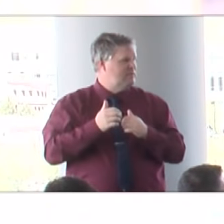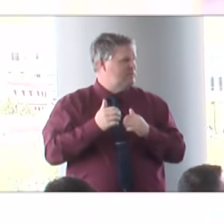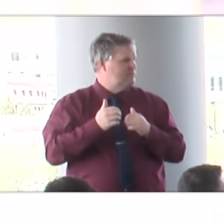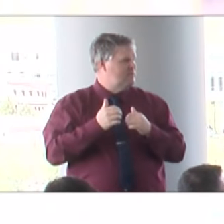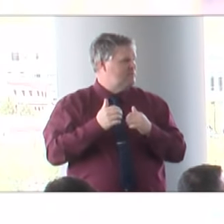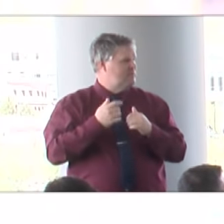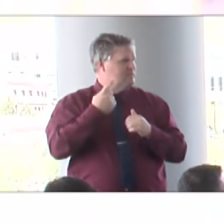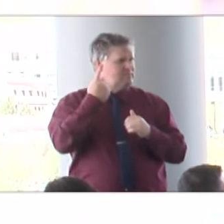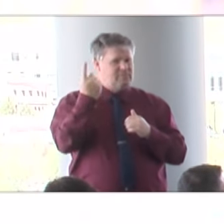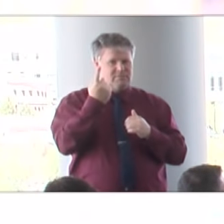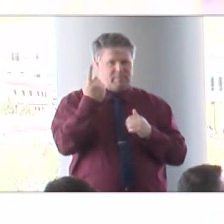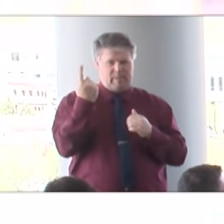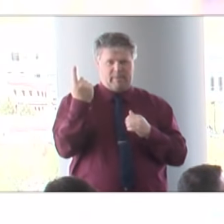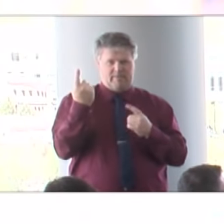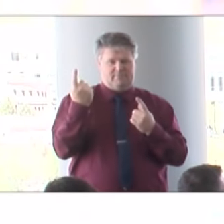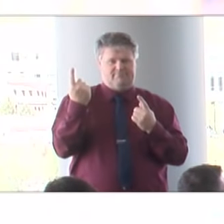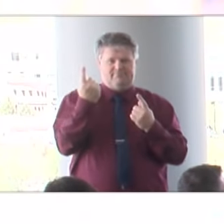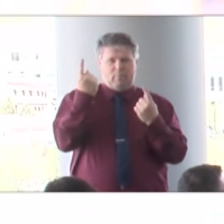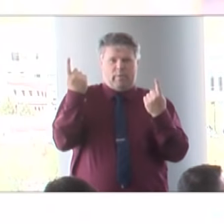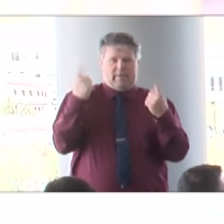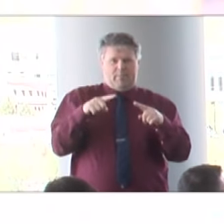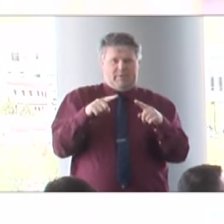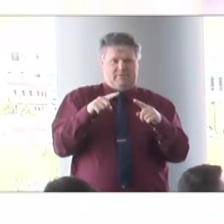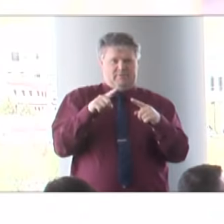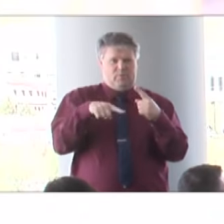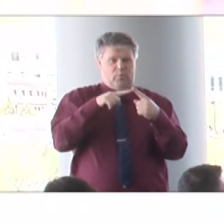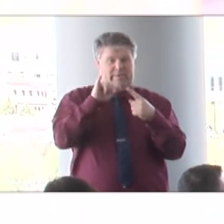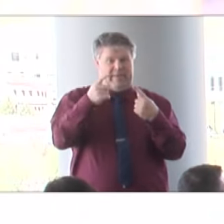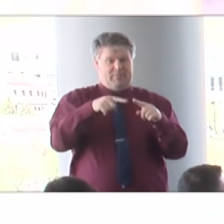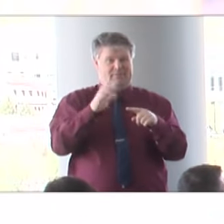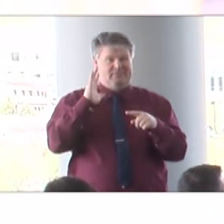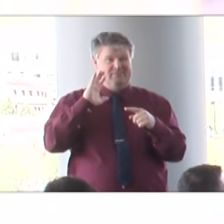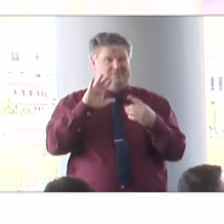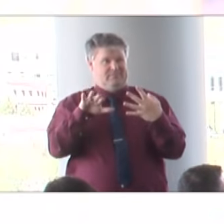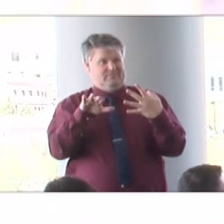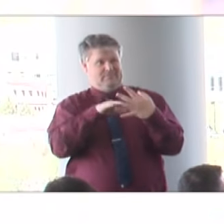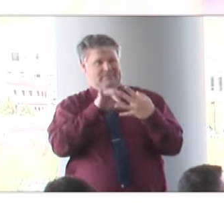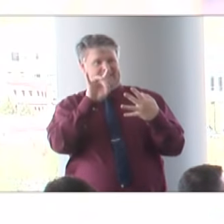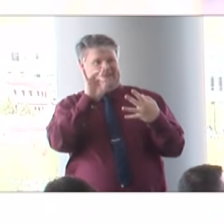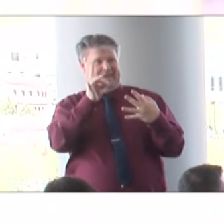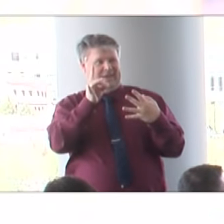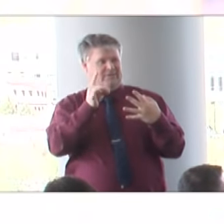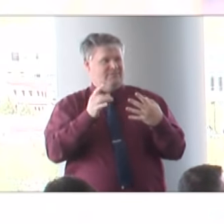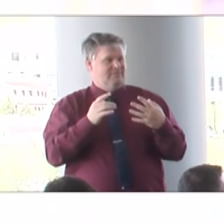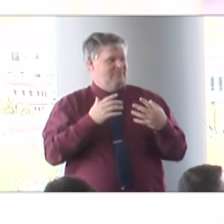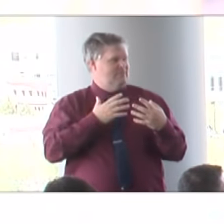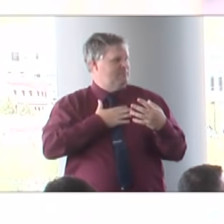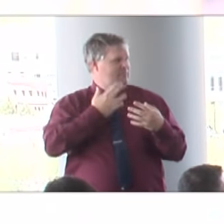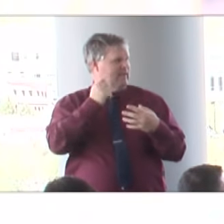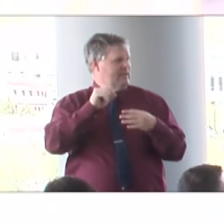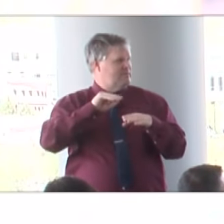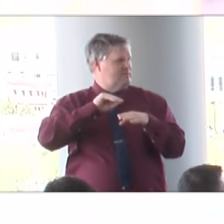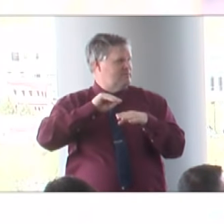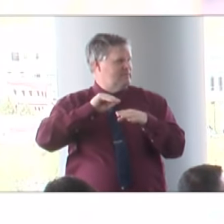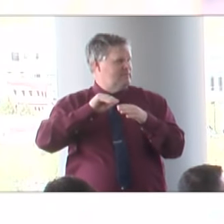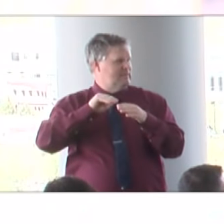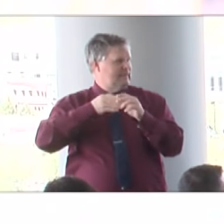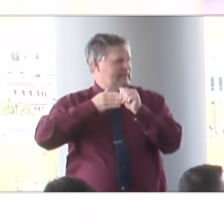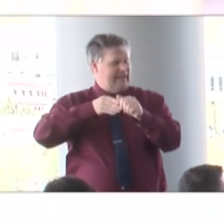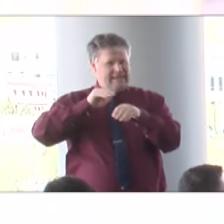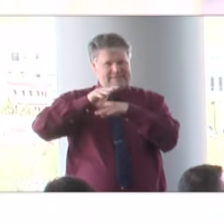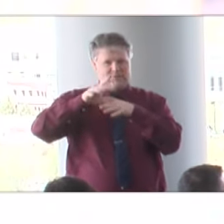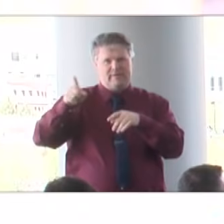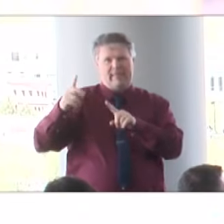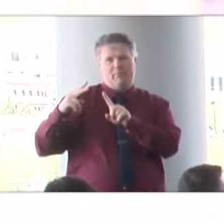So something that could only happen in the time when this happened, in the mid-'80s, my high school guidance counselor applied to